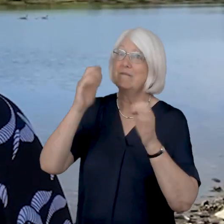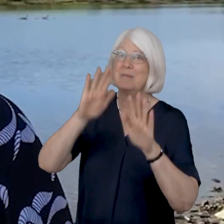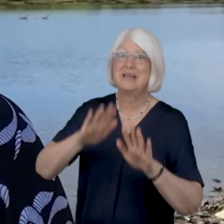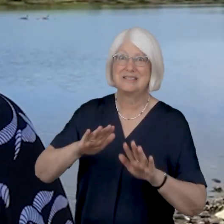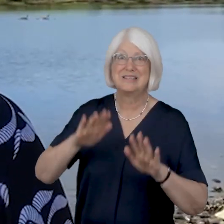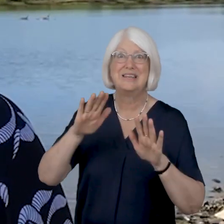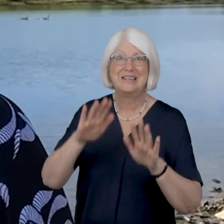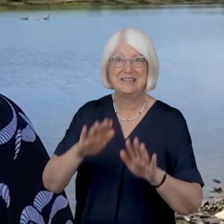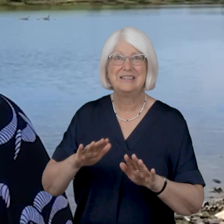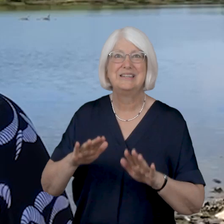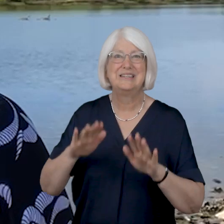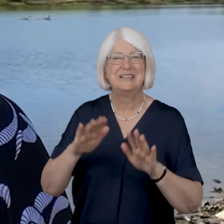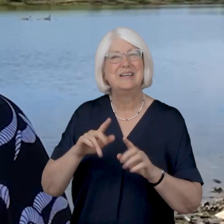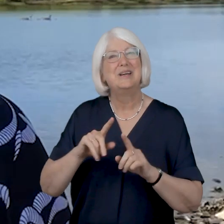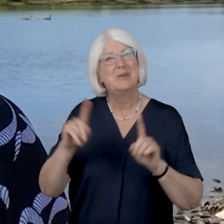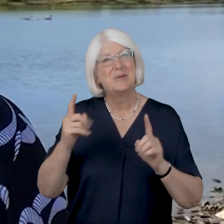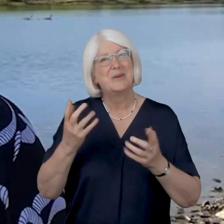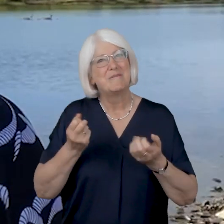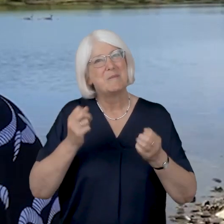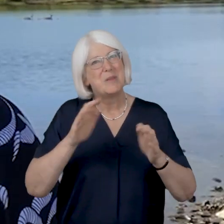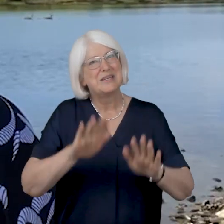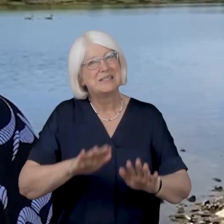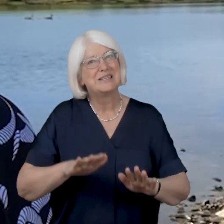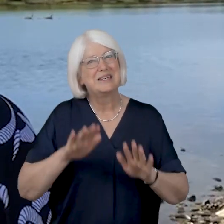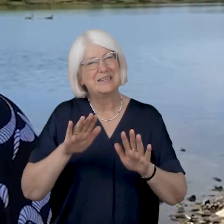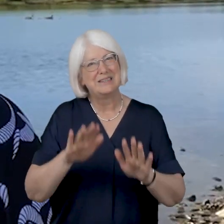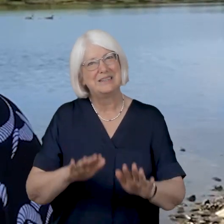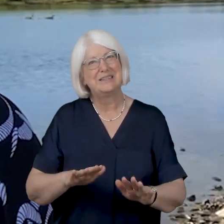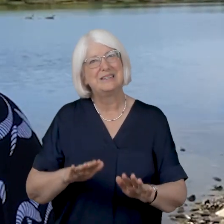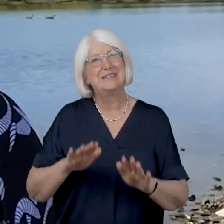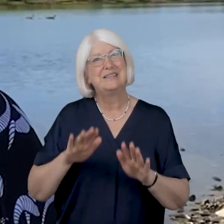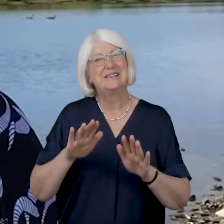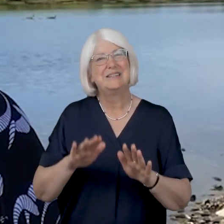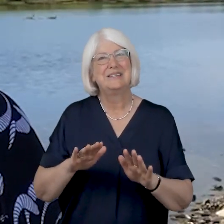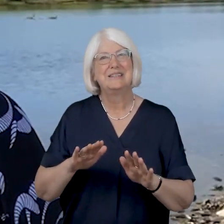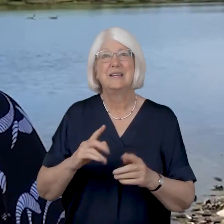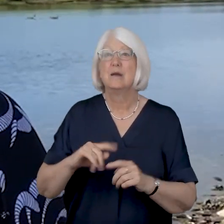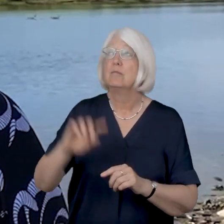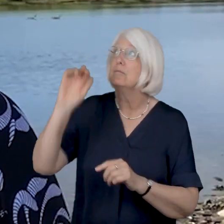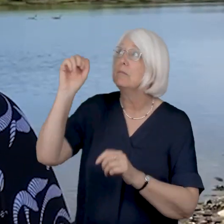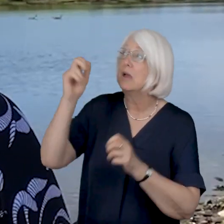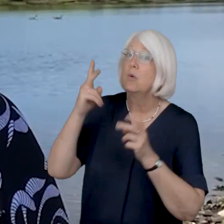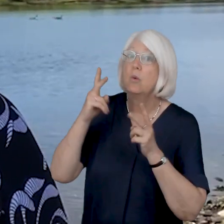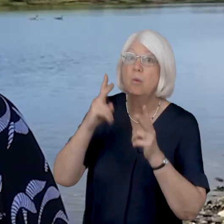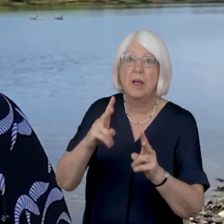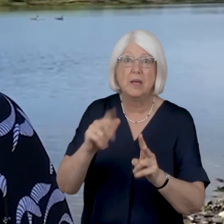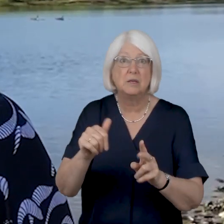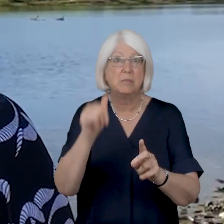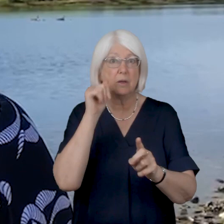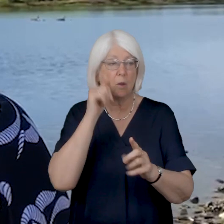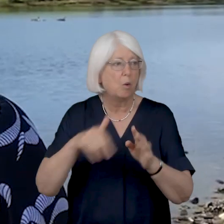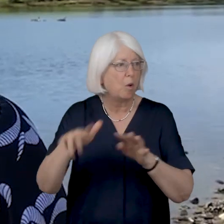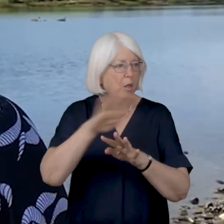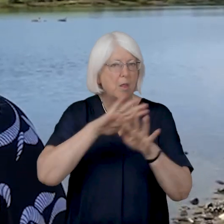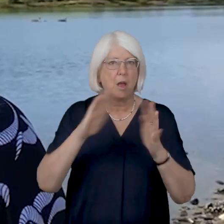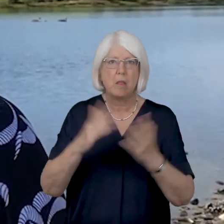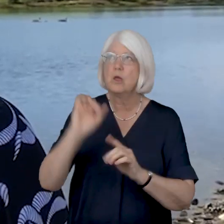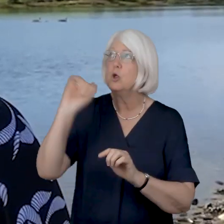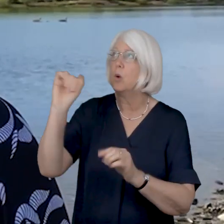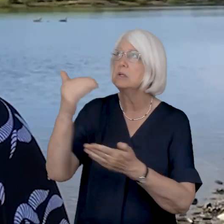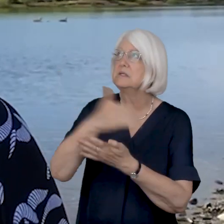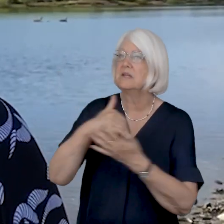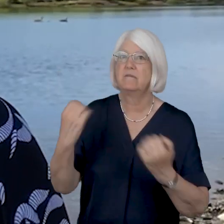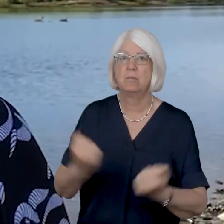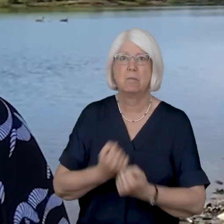mercy. Lord, have mercy. May your ways be known on the earth and your saving power among